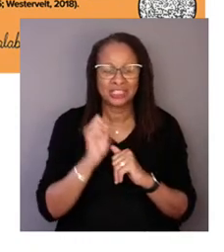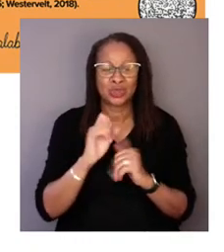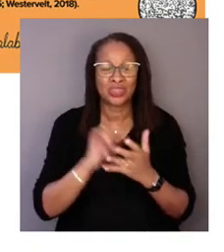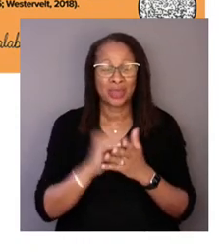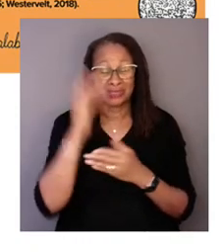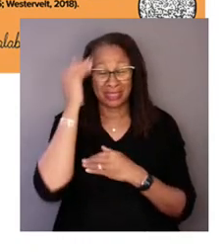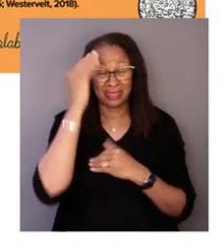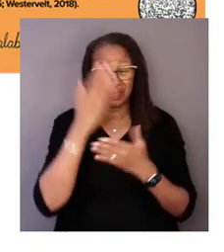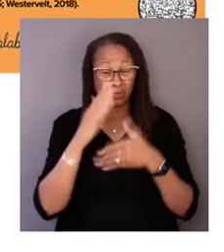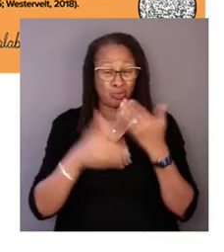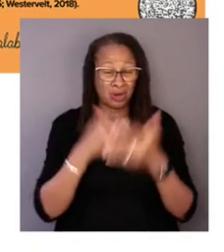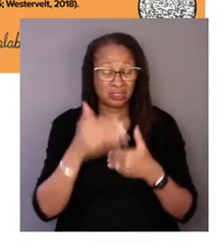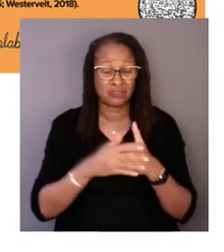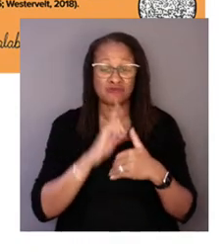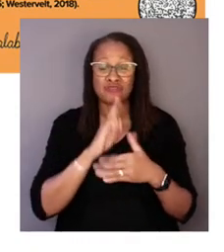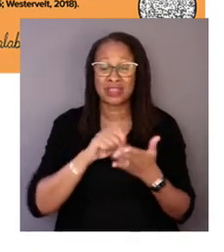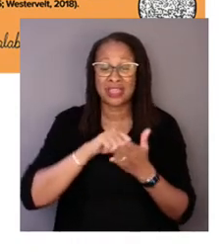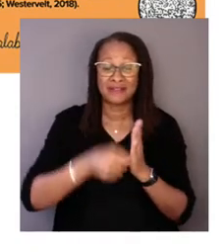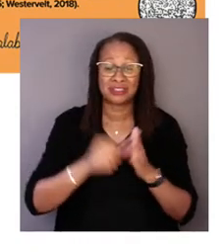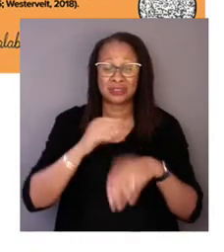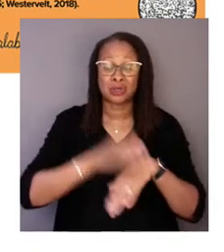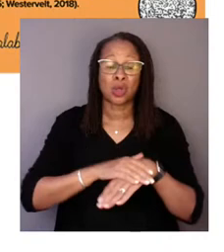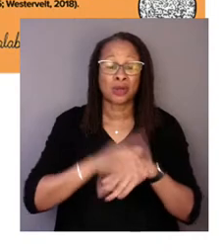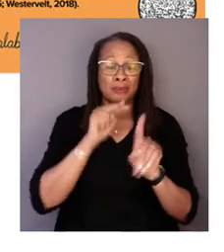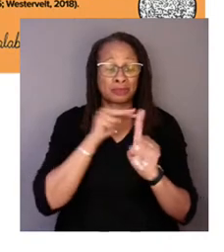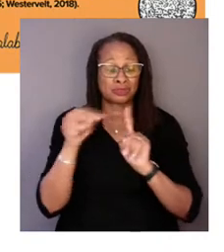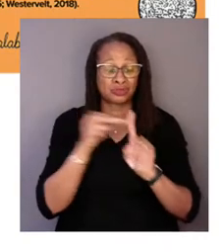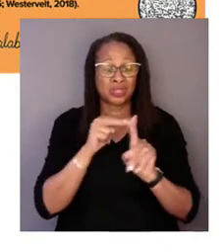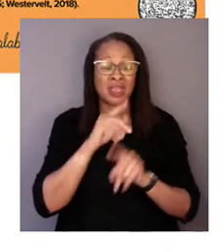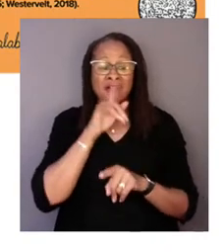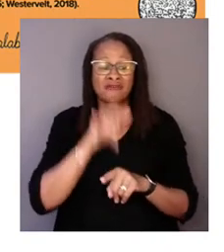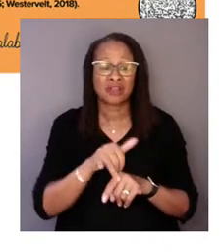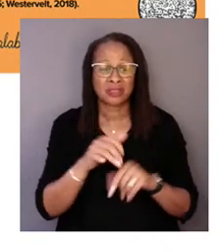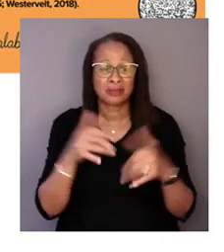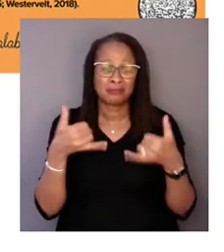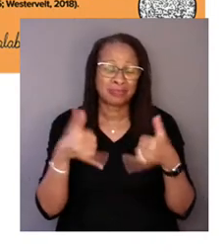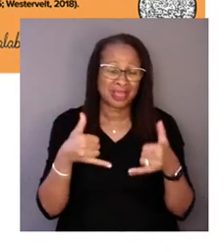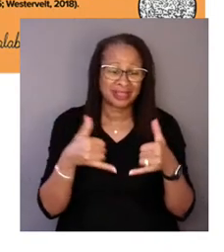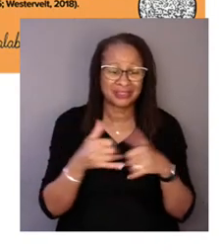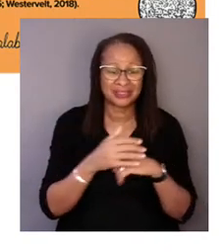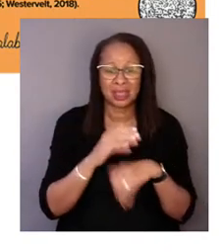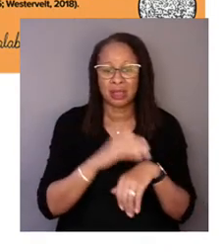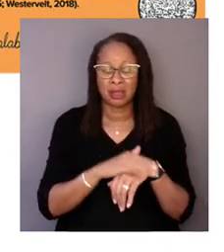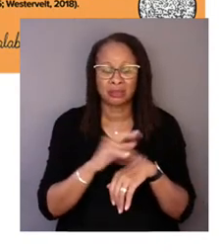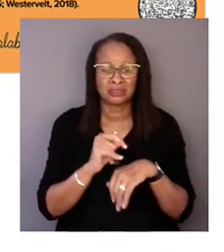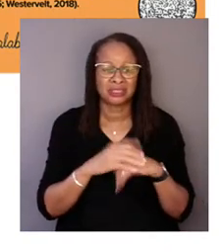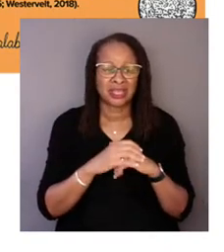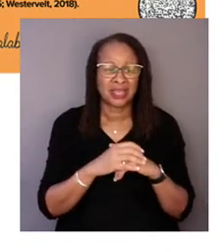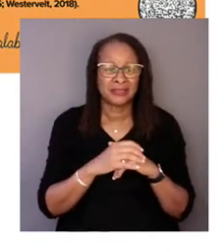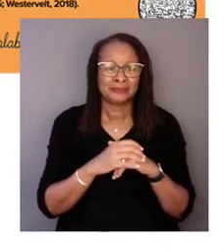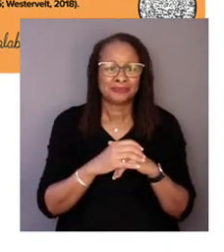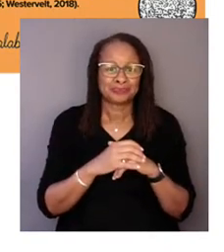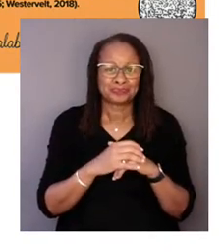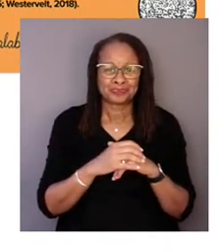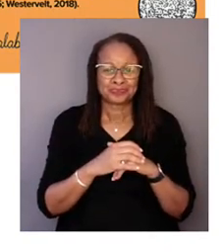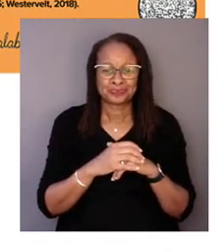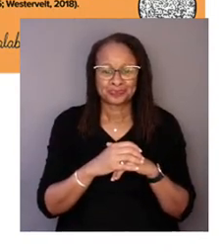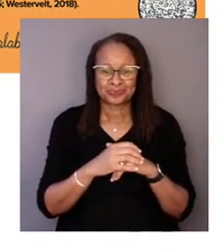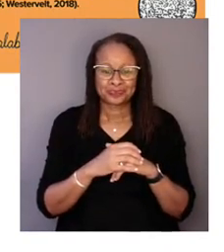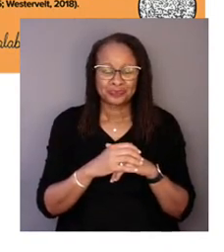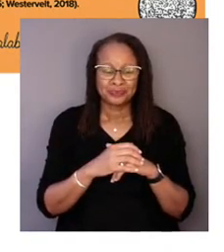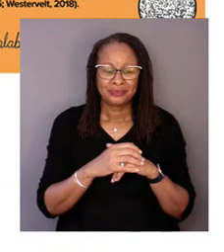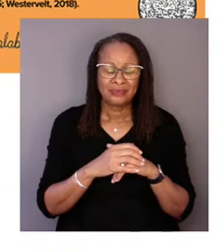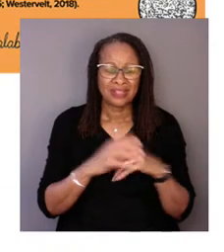this real emphasis on perspective. And it also really plays up, you see it especially with, as you said, this idea of lies, what we were trying